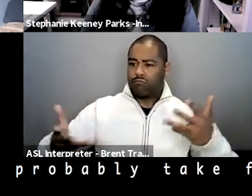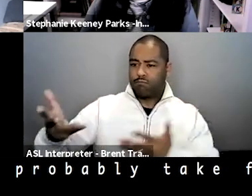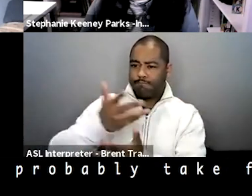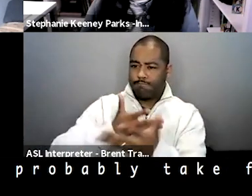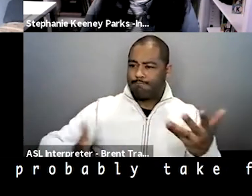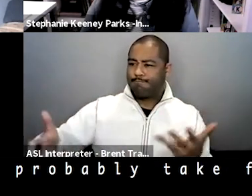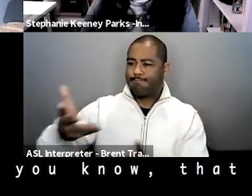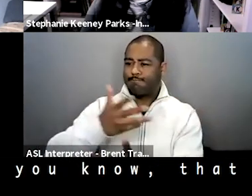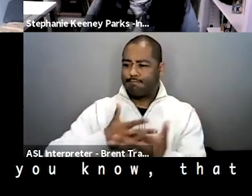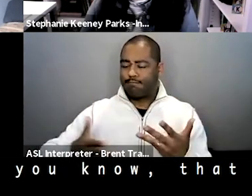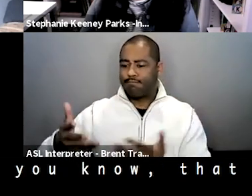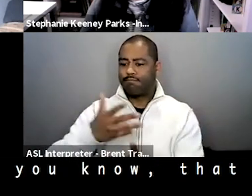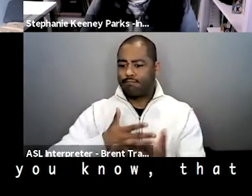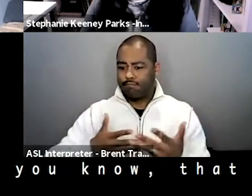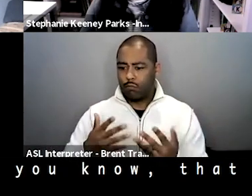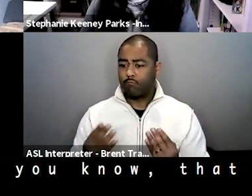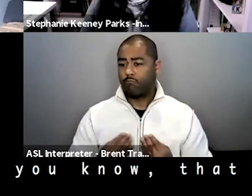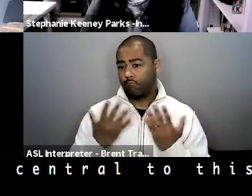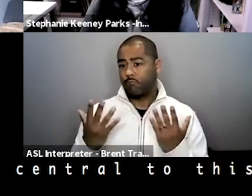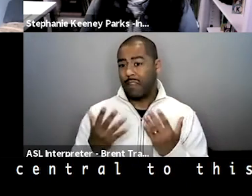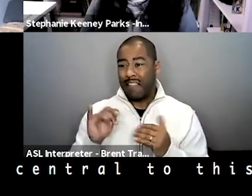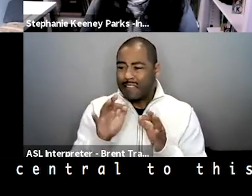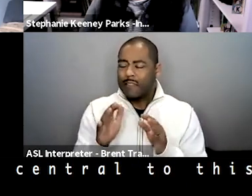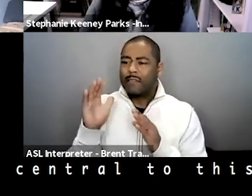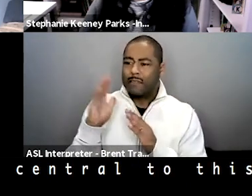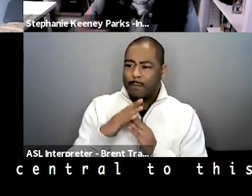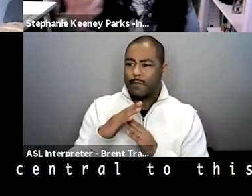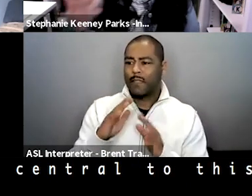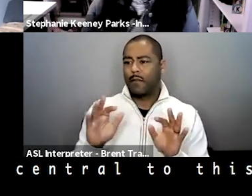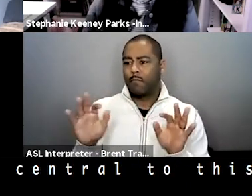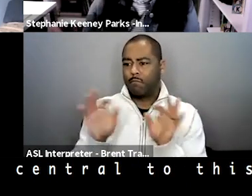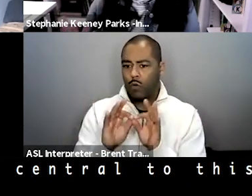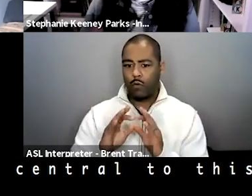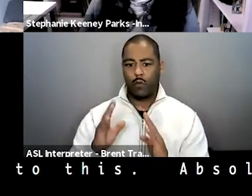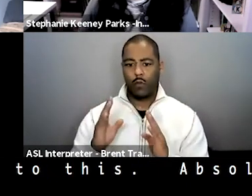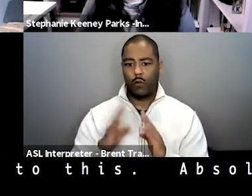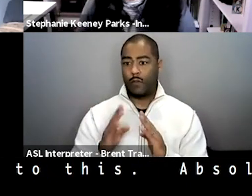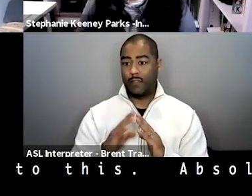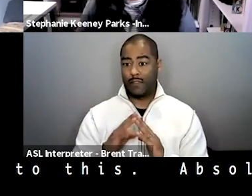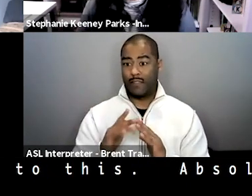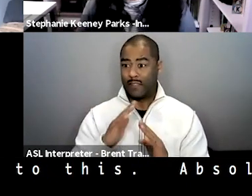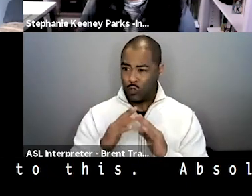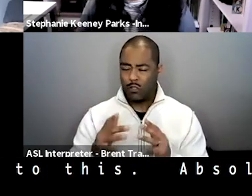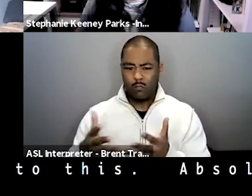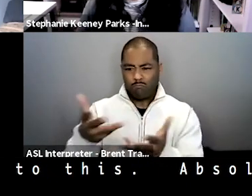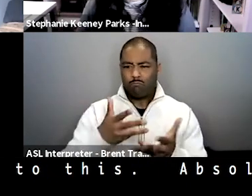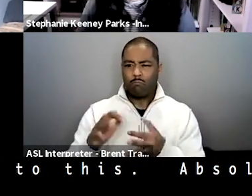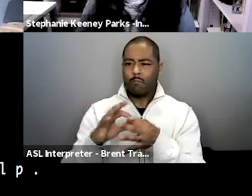that's the most important thing that you can probably take from this, you know, is that community is just